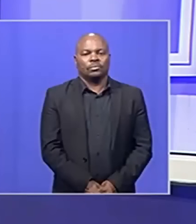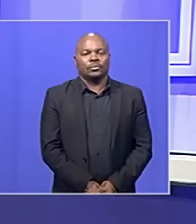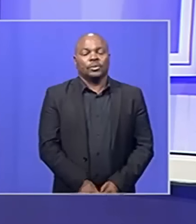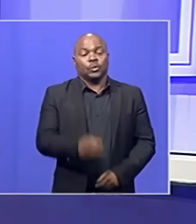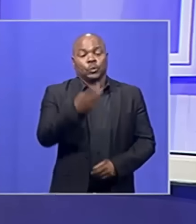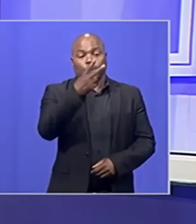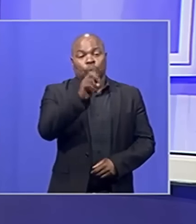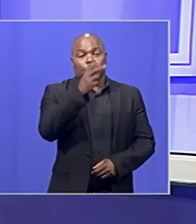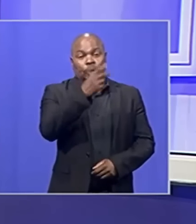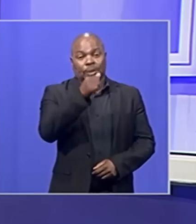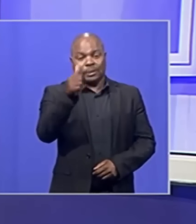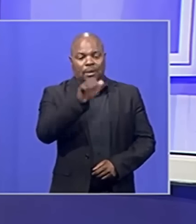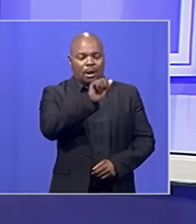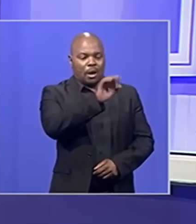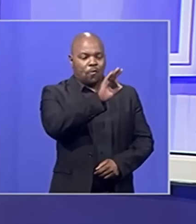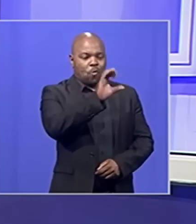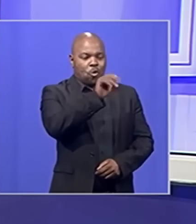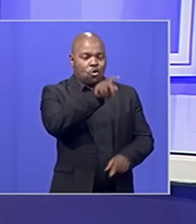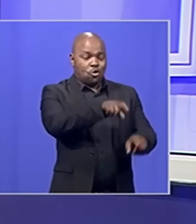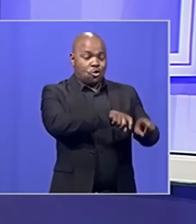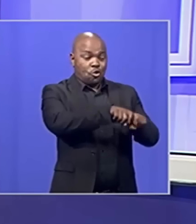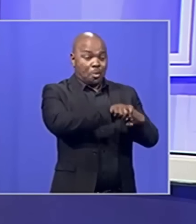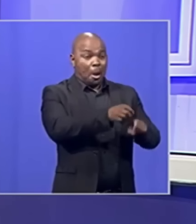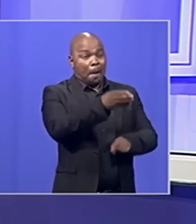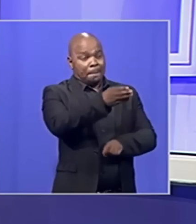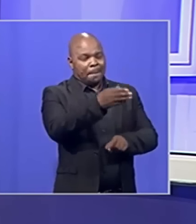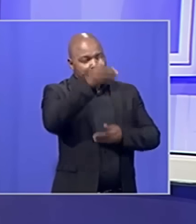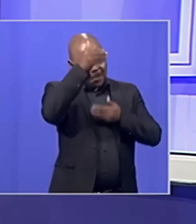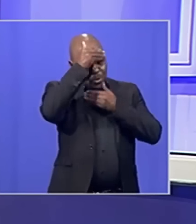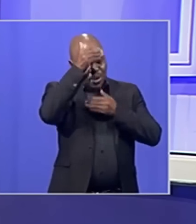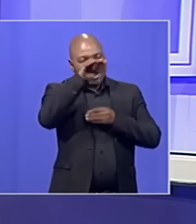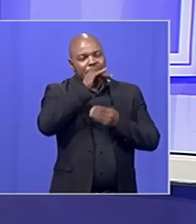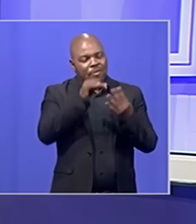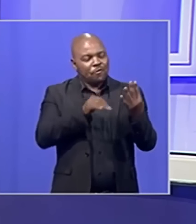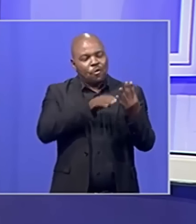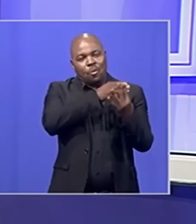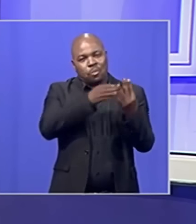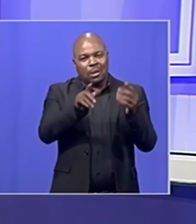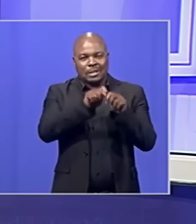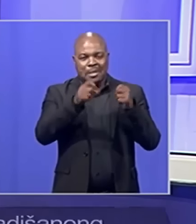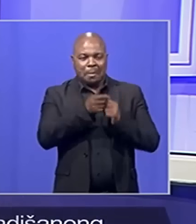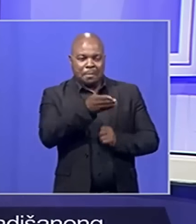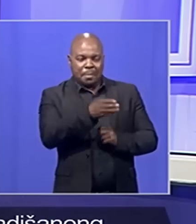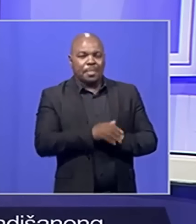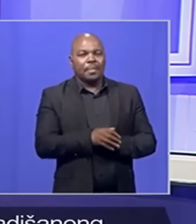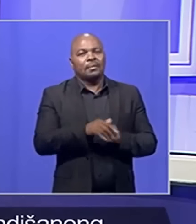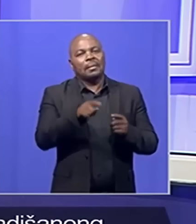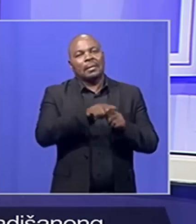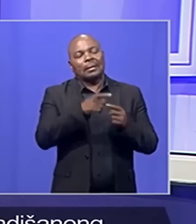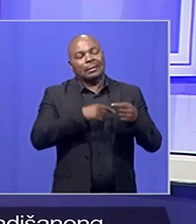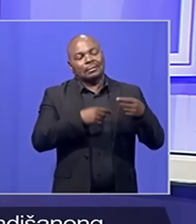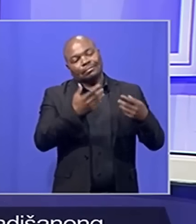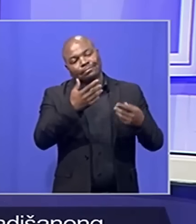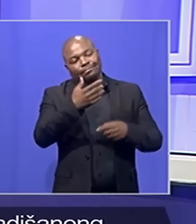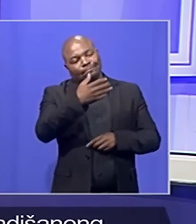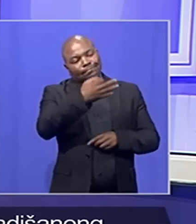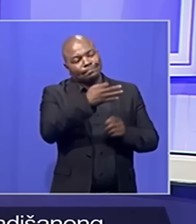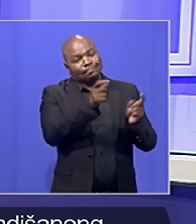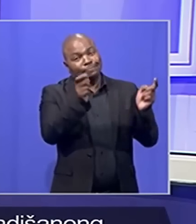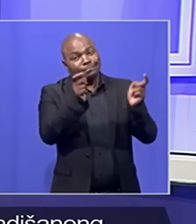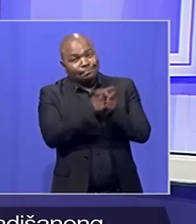Tournament ya 2026 Africa Cup of Nations ka Morocco e šetše fela ka ditlhopha tše 4 gomme phenkgišano ya maemo a boraro e tla kgatlampana